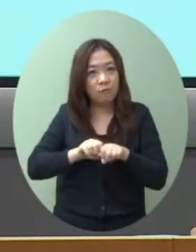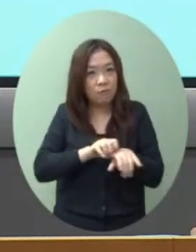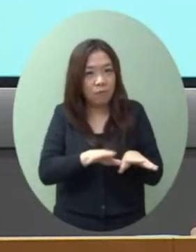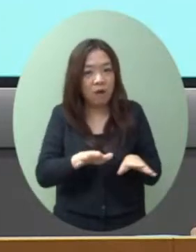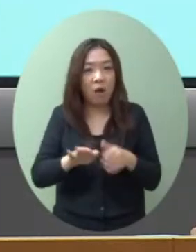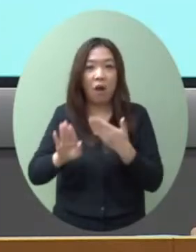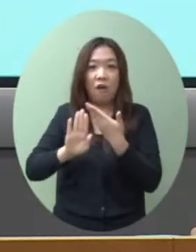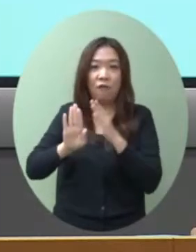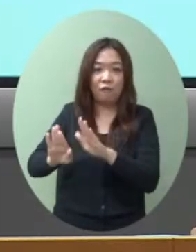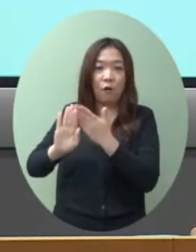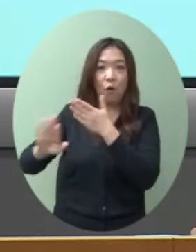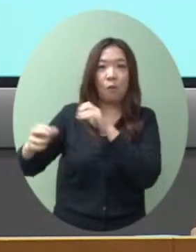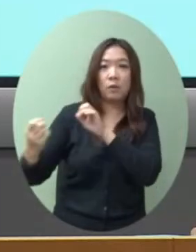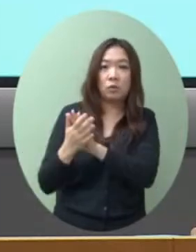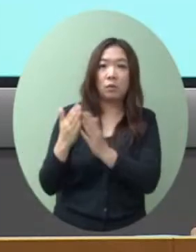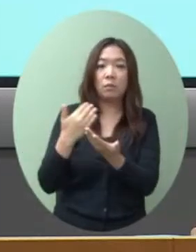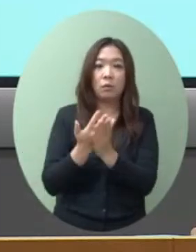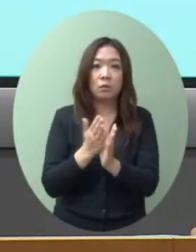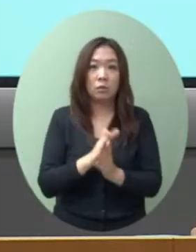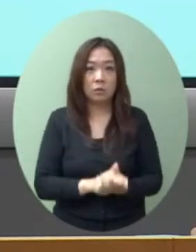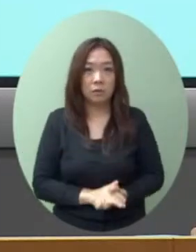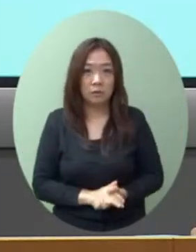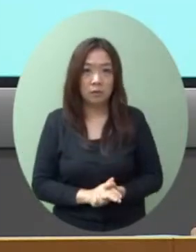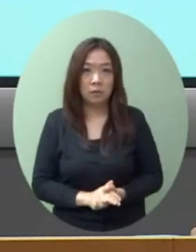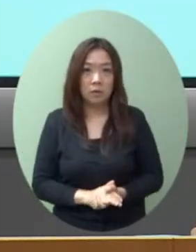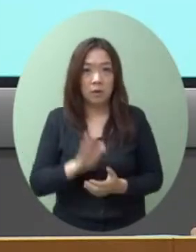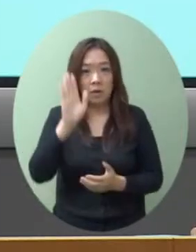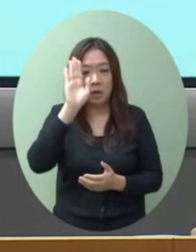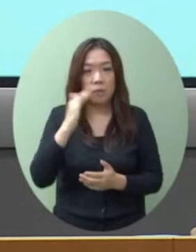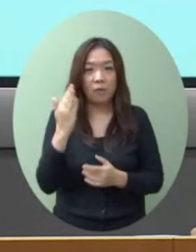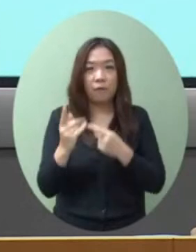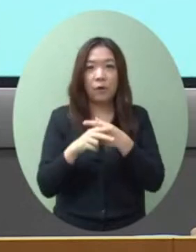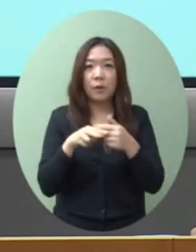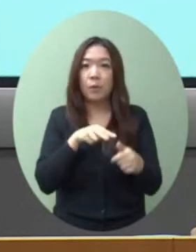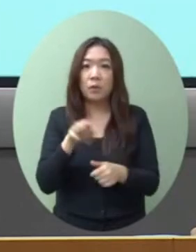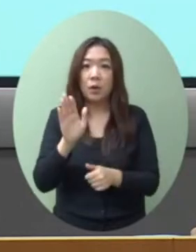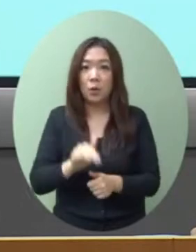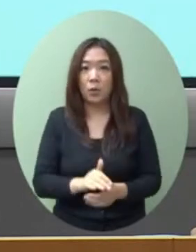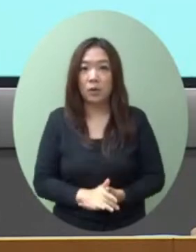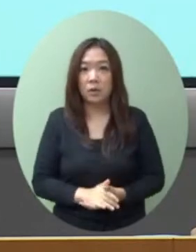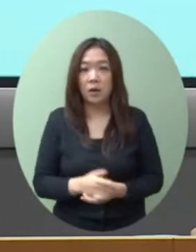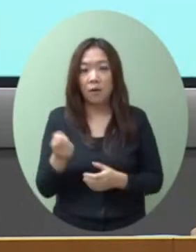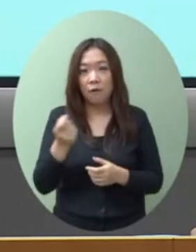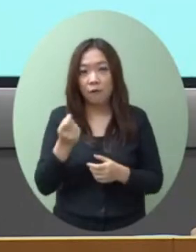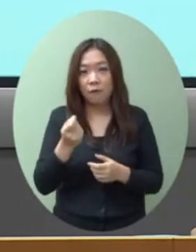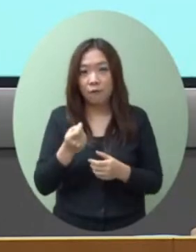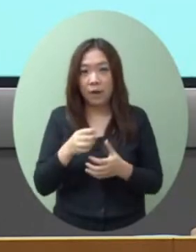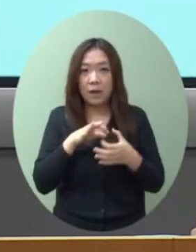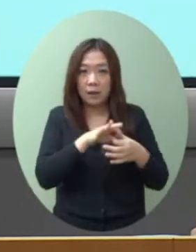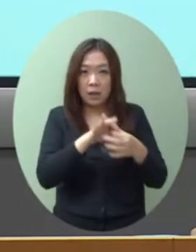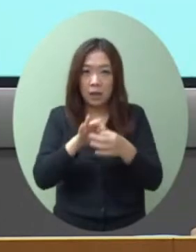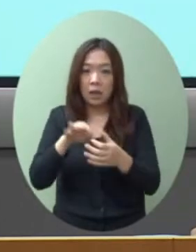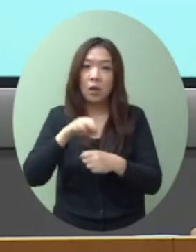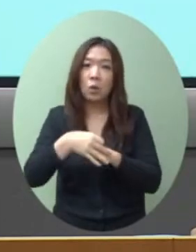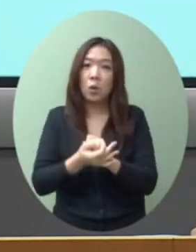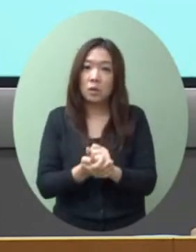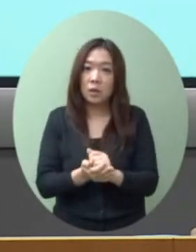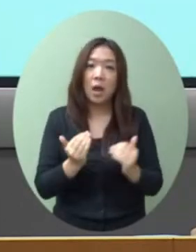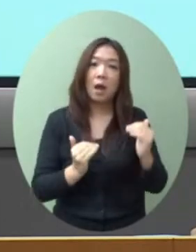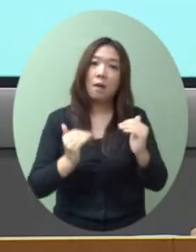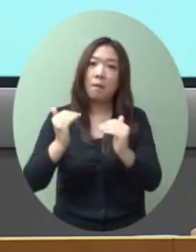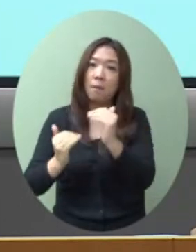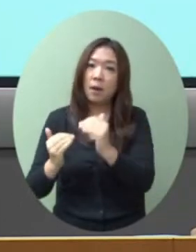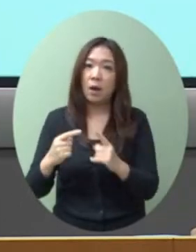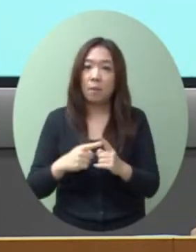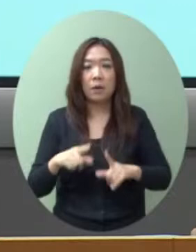will continue to exercise precision in the fight of our epidemic. We want to control risks and